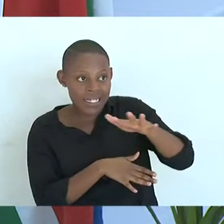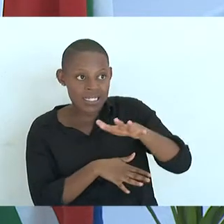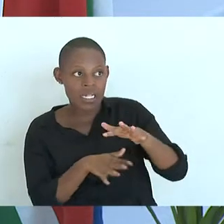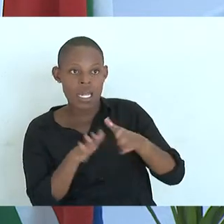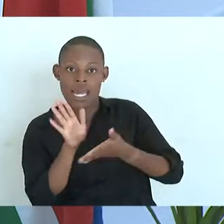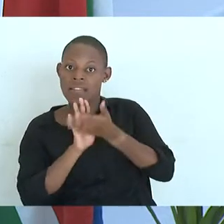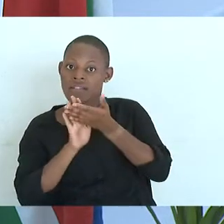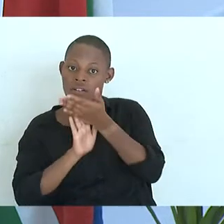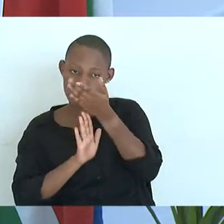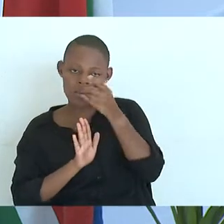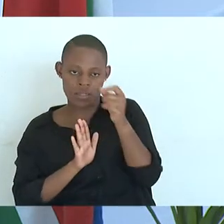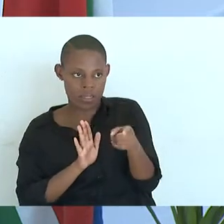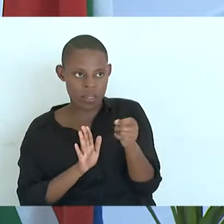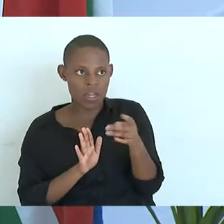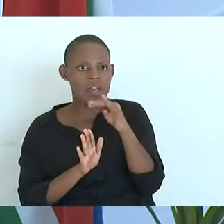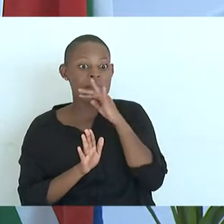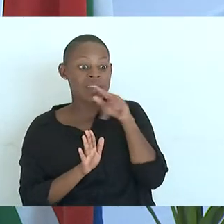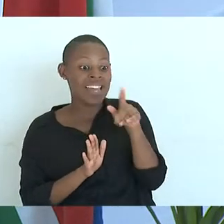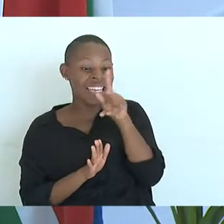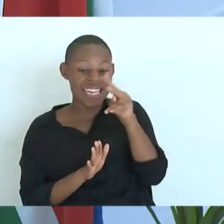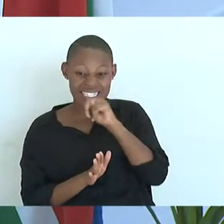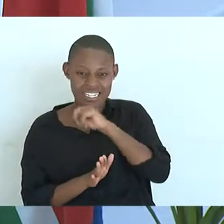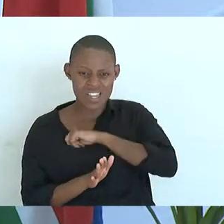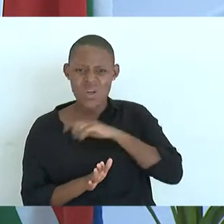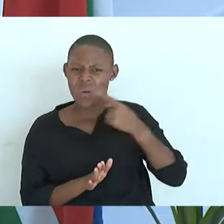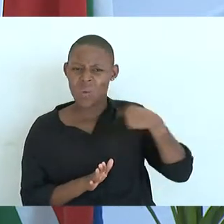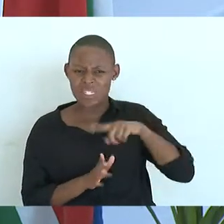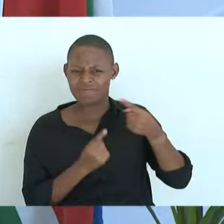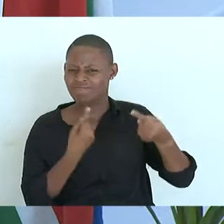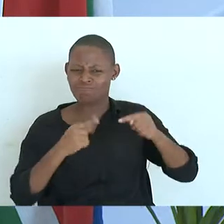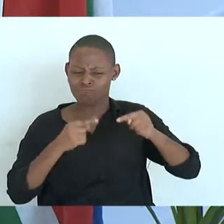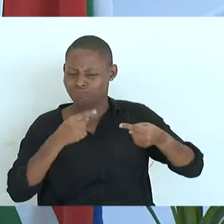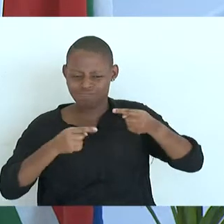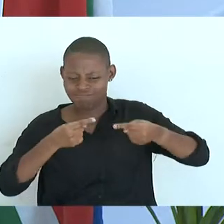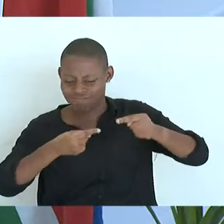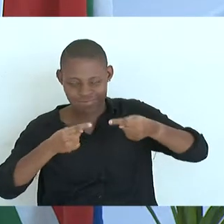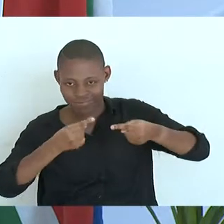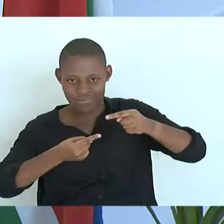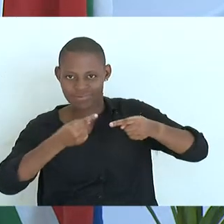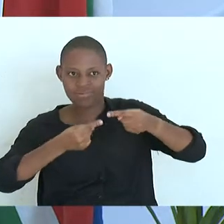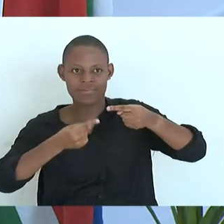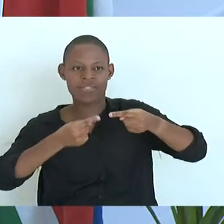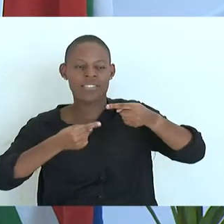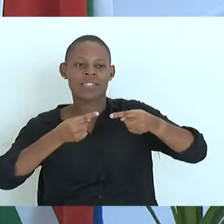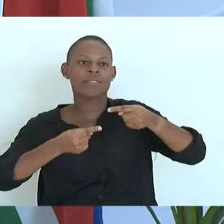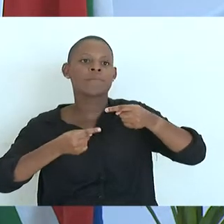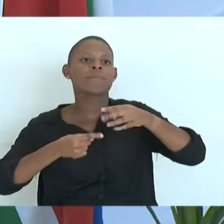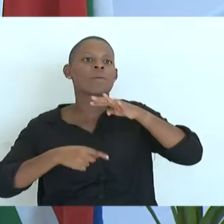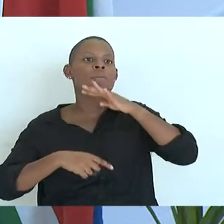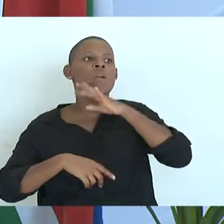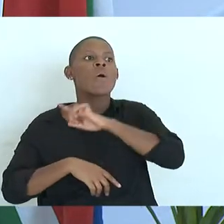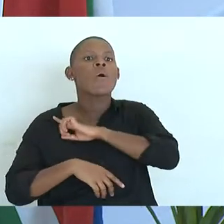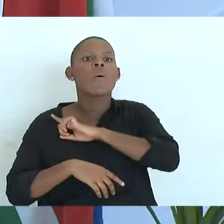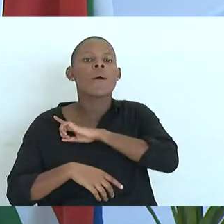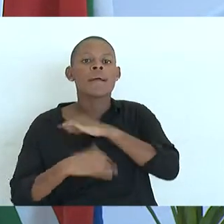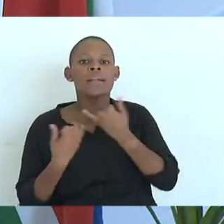KwaZulu-Natal sayilwa sesize sakwazi ukungenelela ku-master of the high